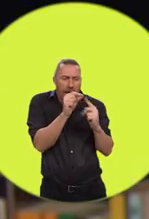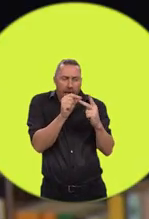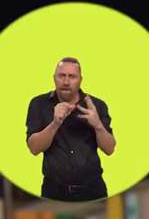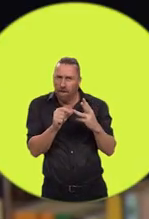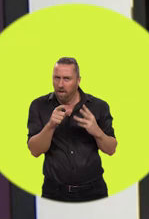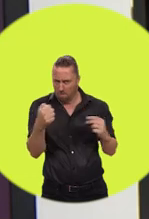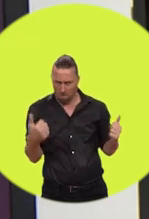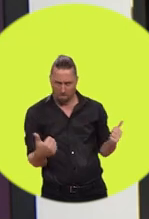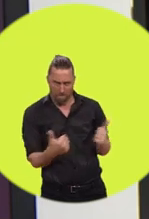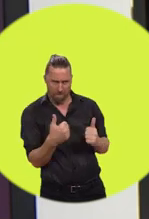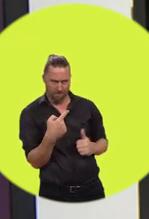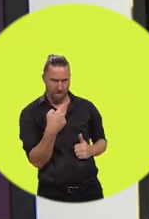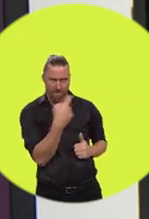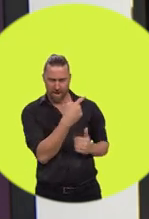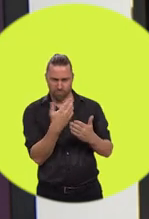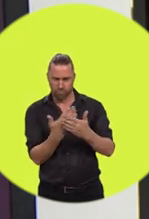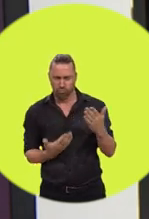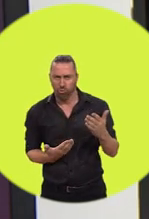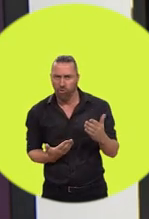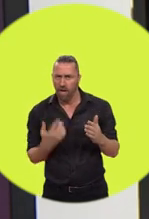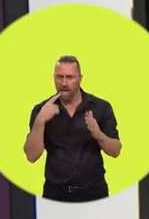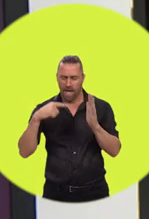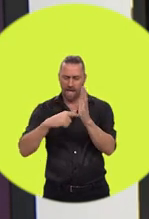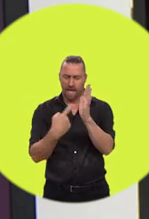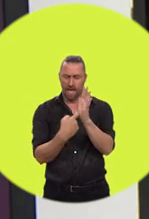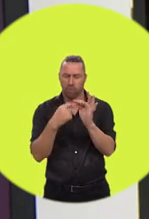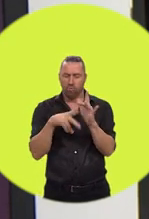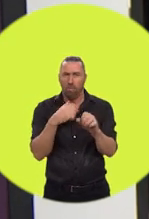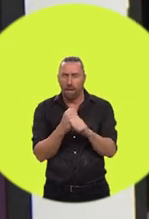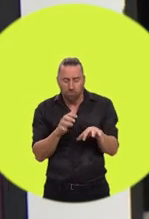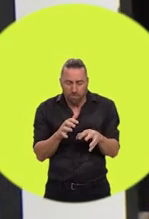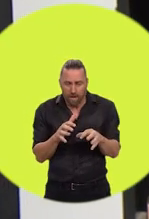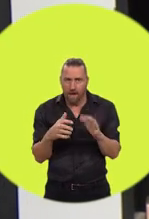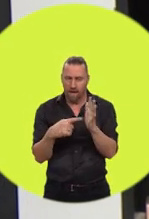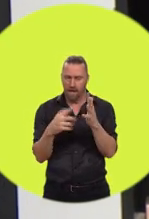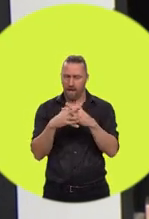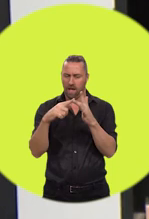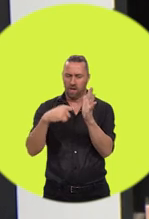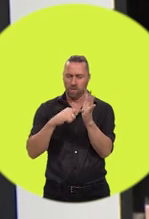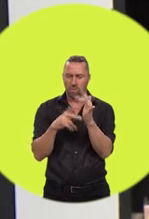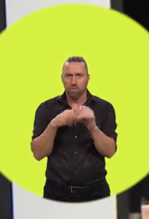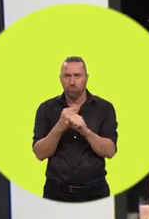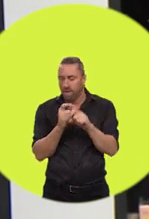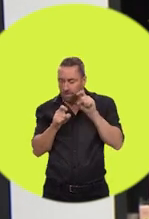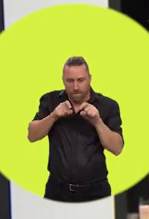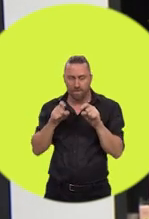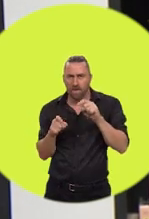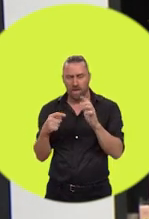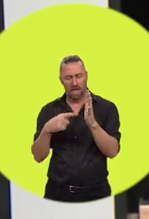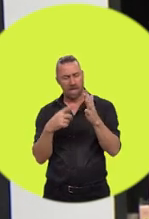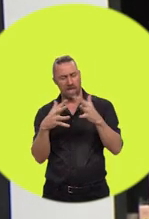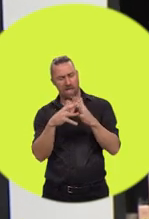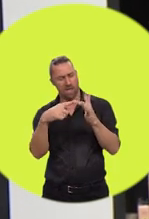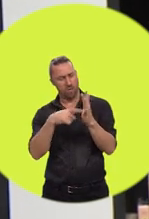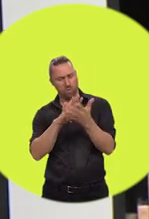example. Glitch was a trembling, twittering, twitchy kind of bug.